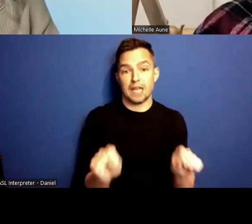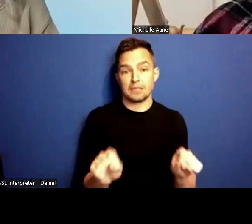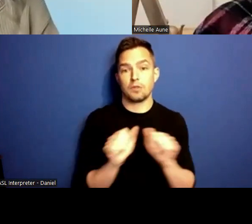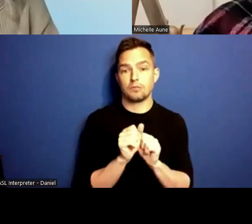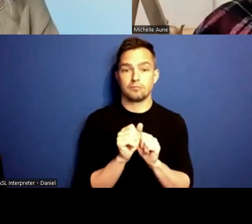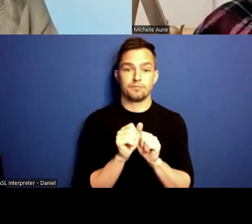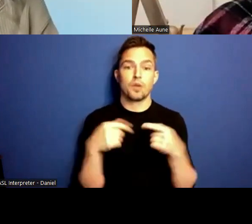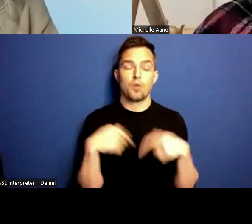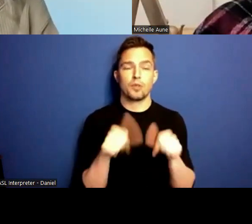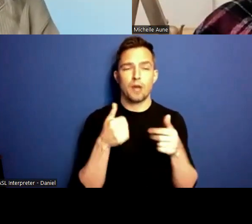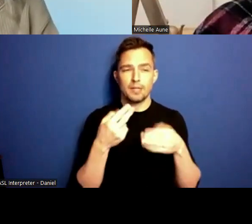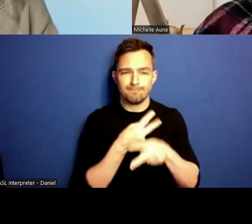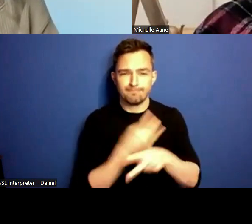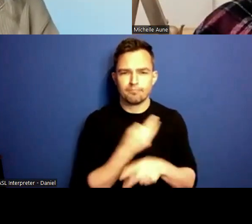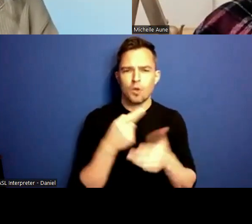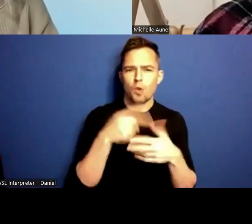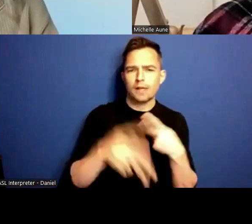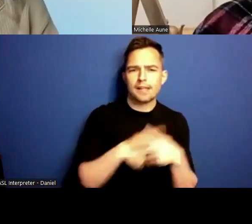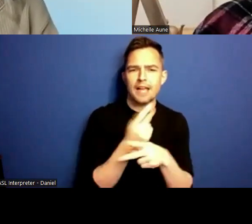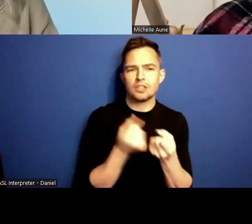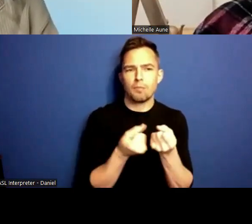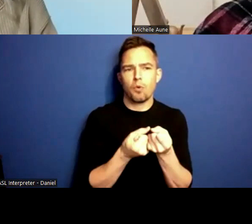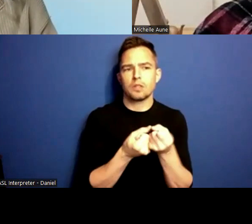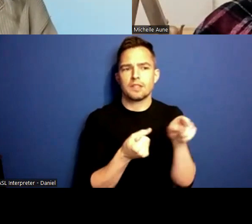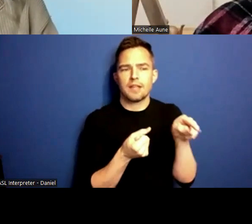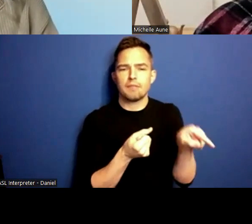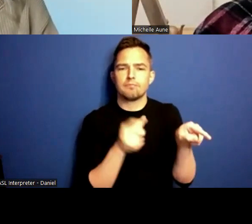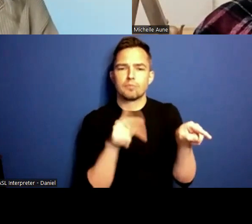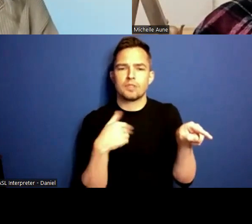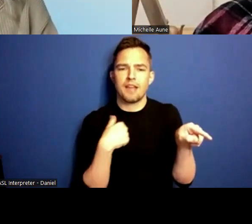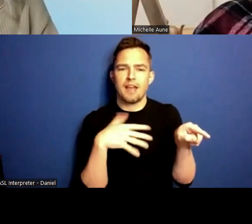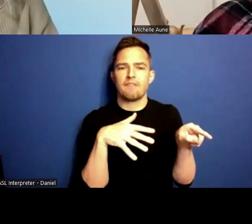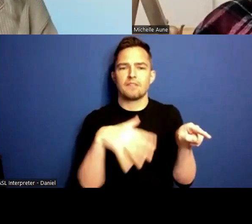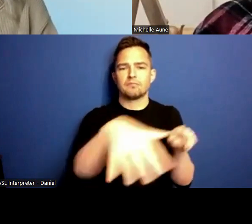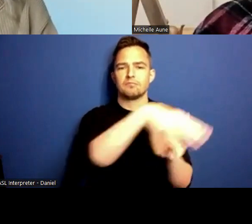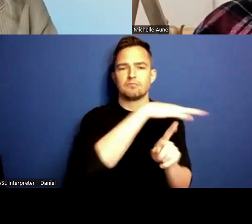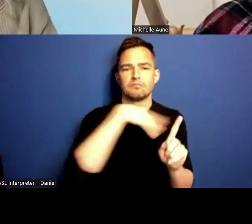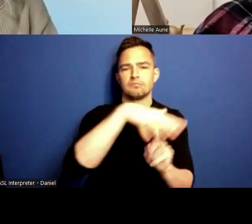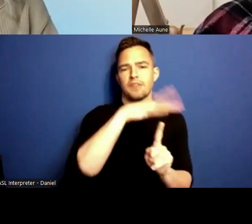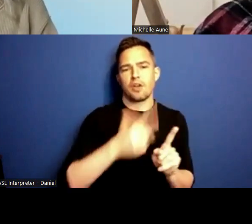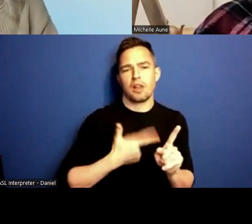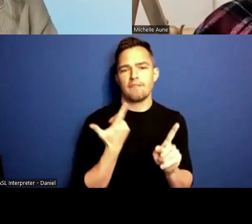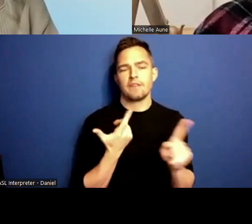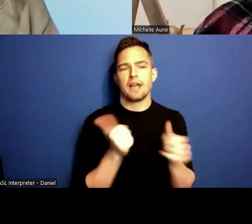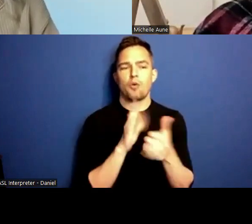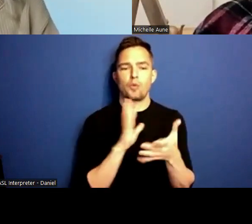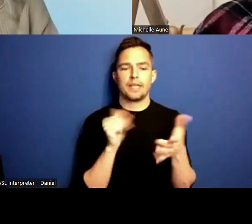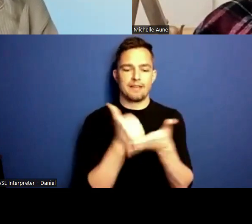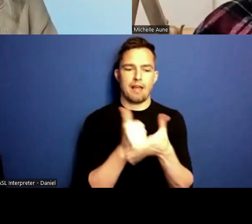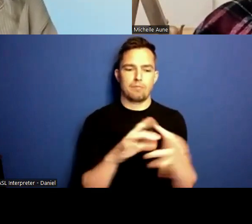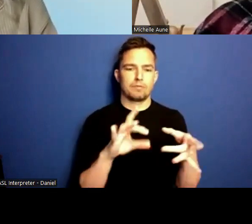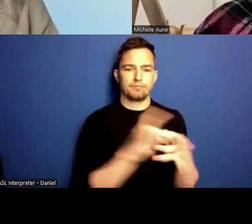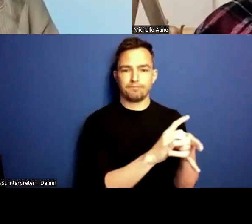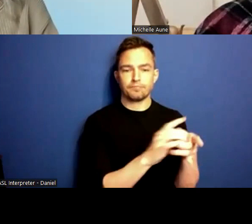kind of drill down to what kind of support system someone has and how we might be able to be helpful in connecting them